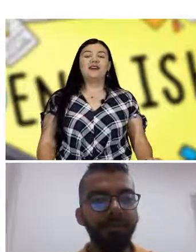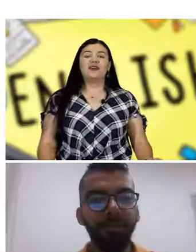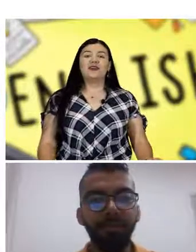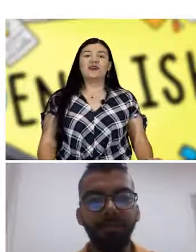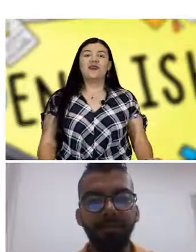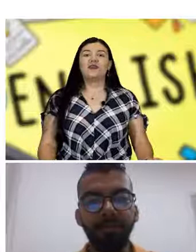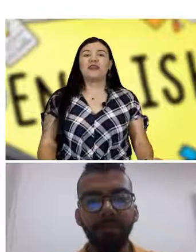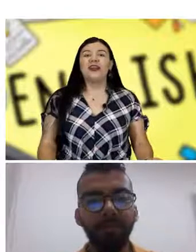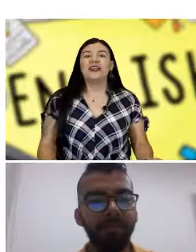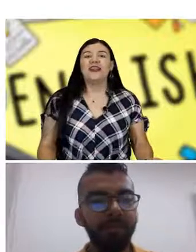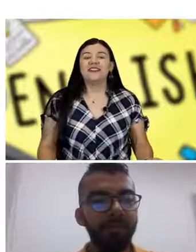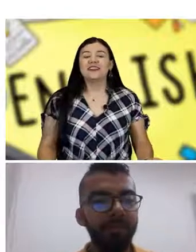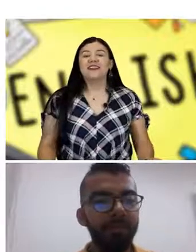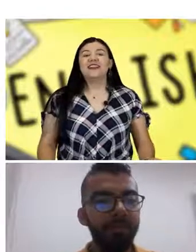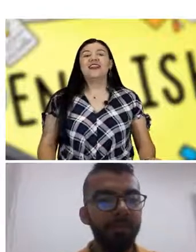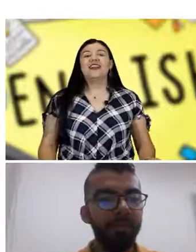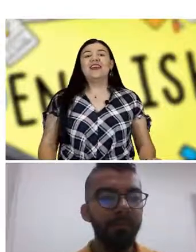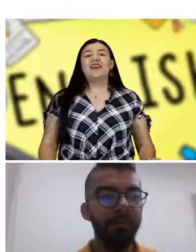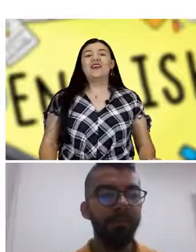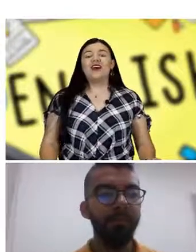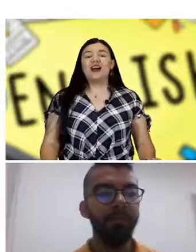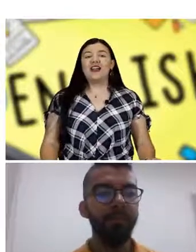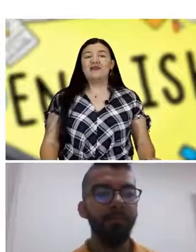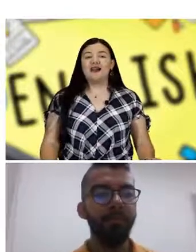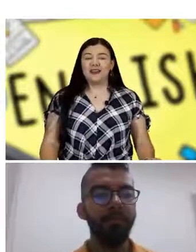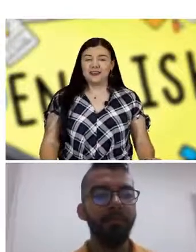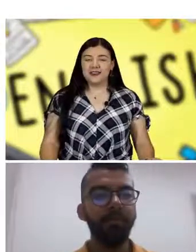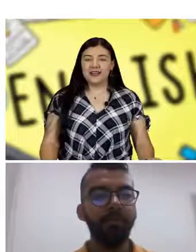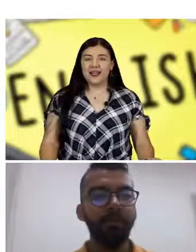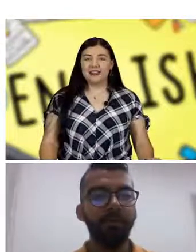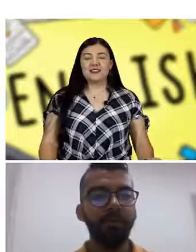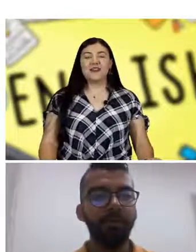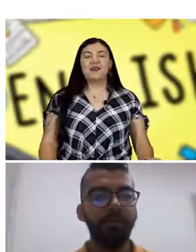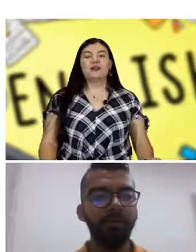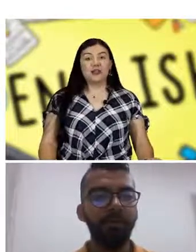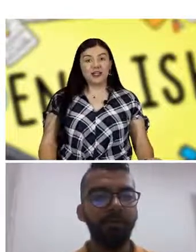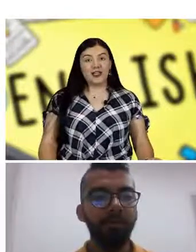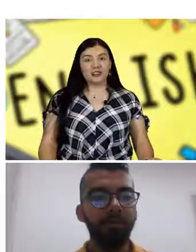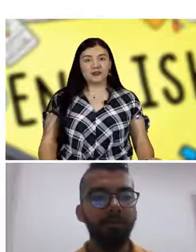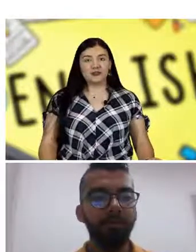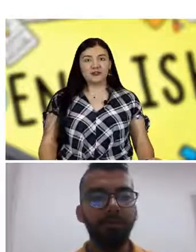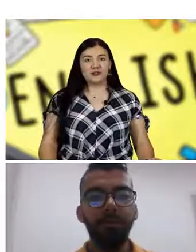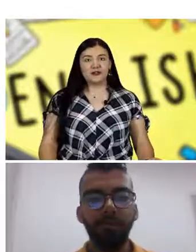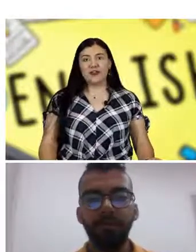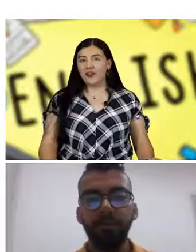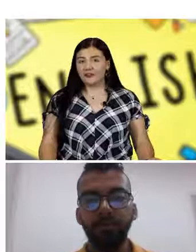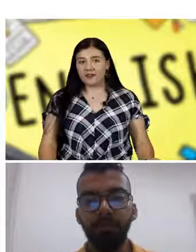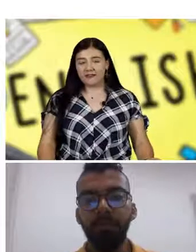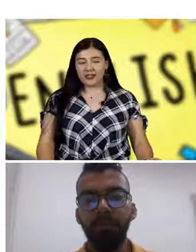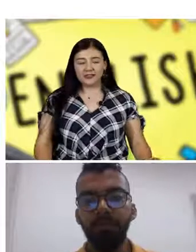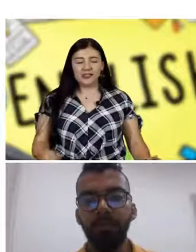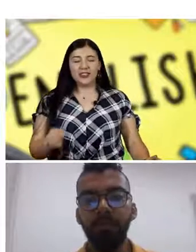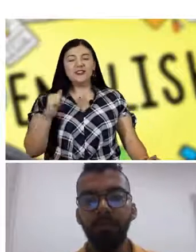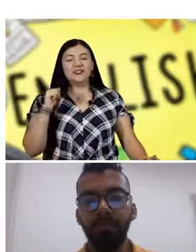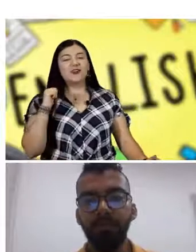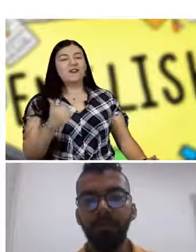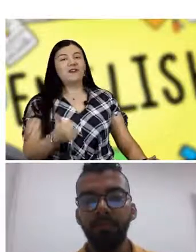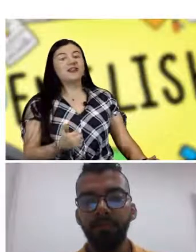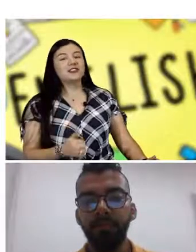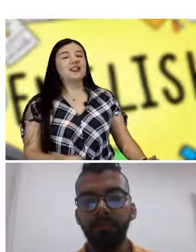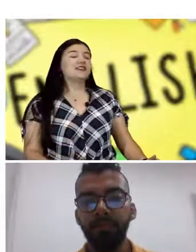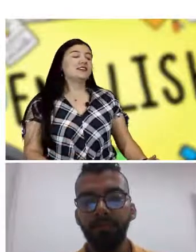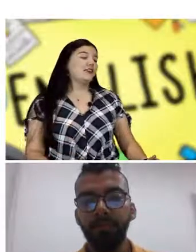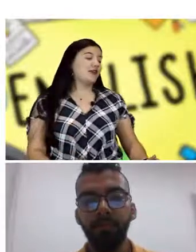Wow, Diego, correct. Diego Alvarez, that's the correct answer. You're very fast.